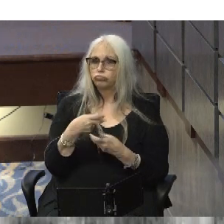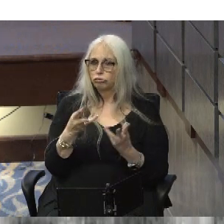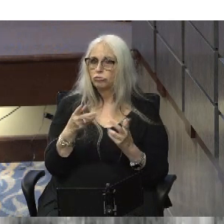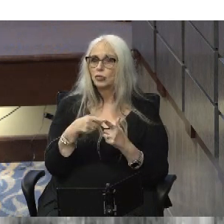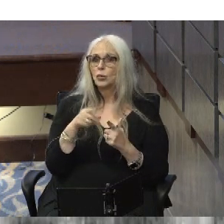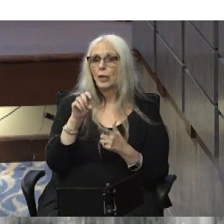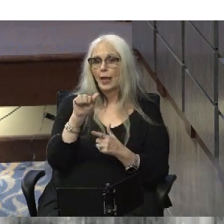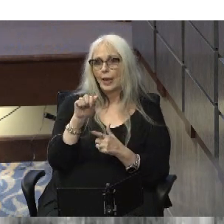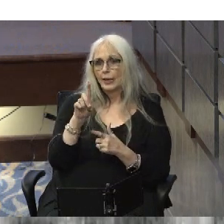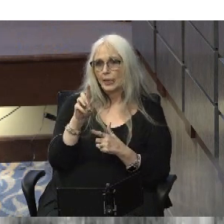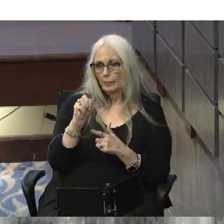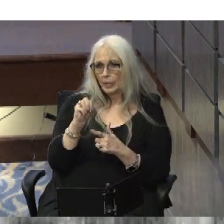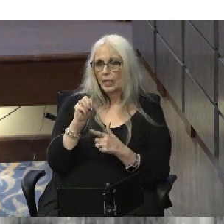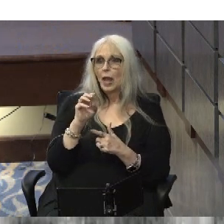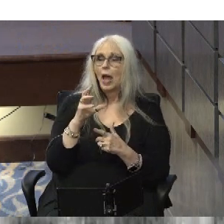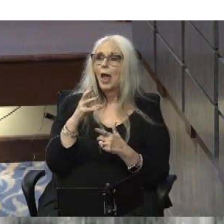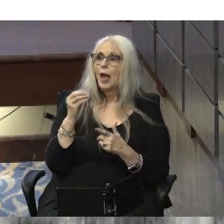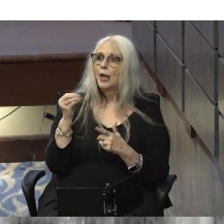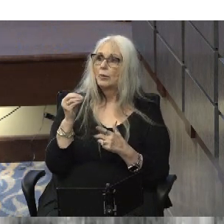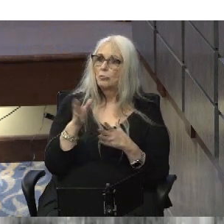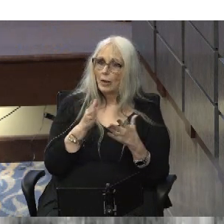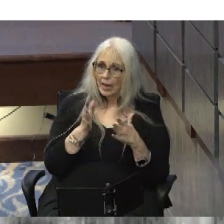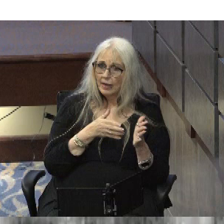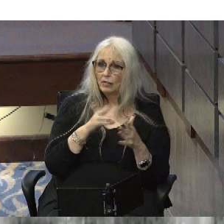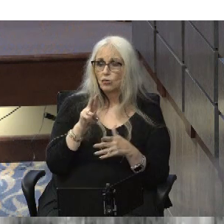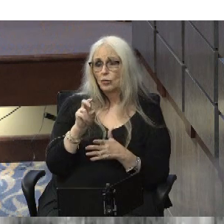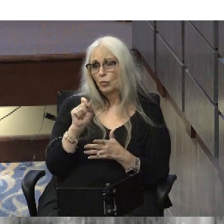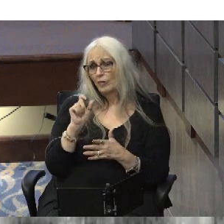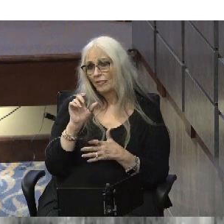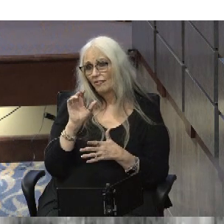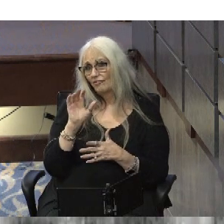and planning for a total of the $2.5 million.